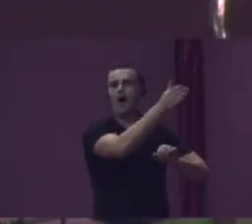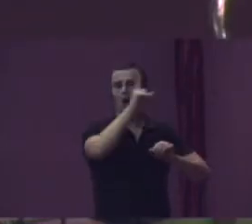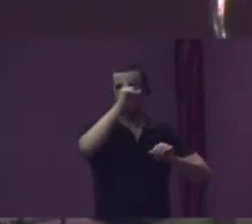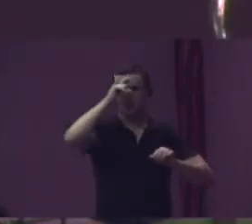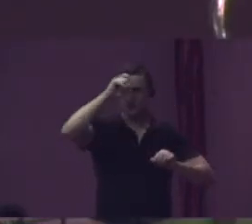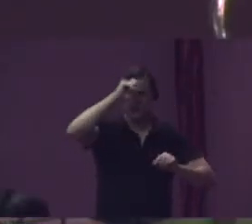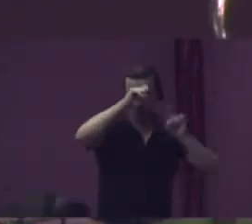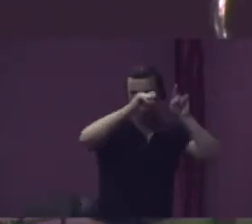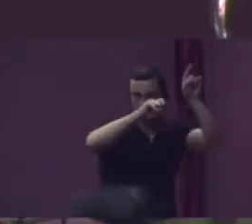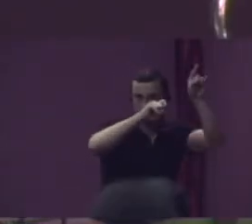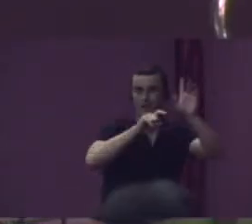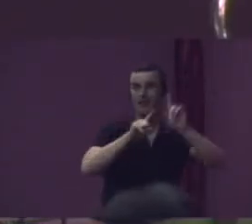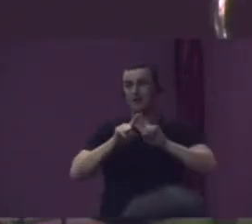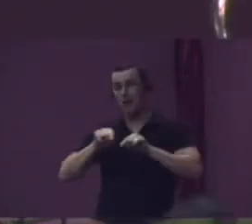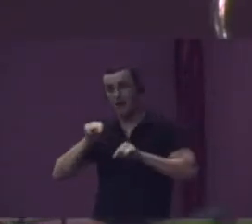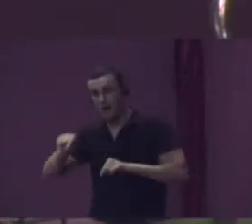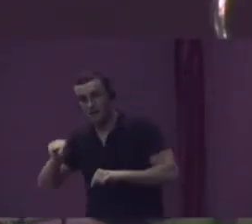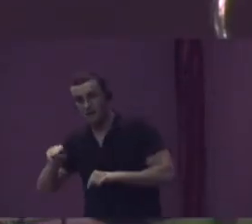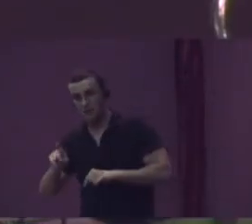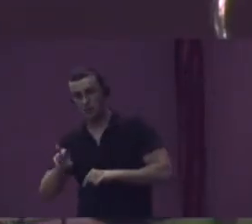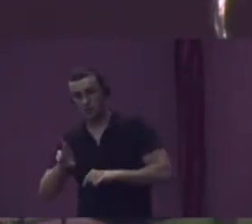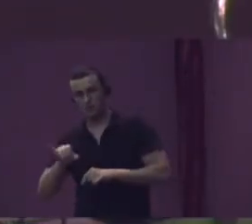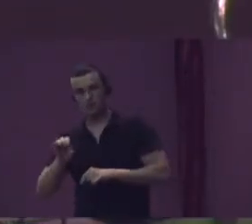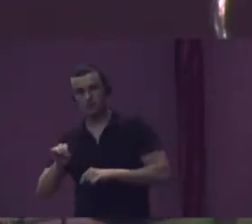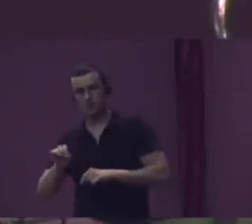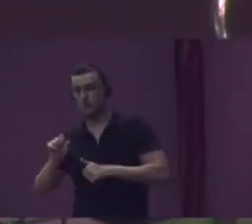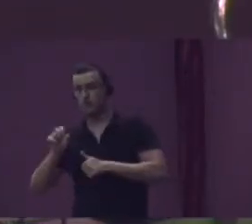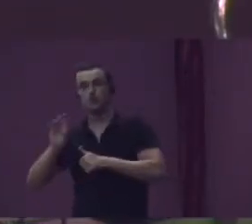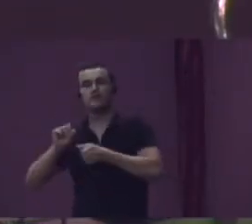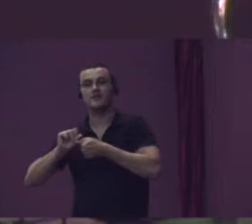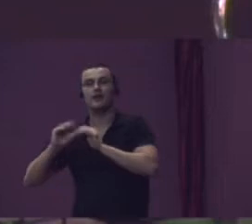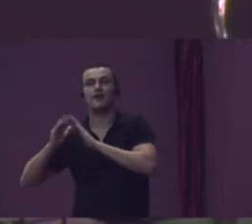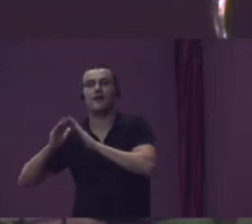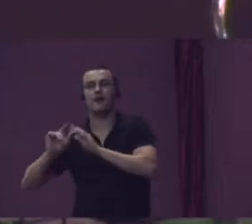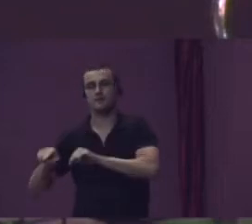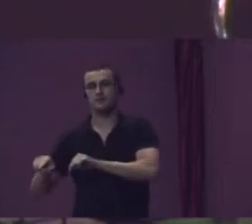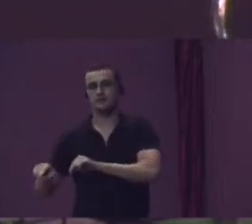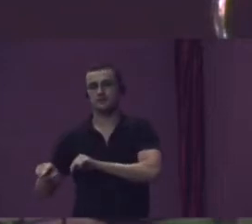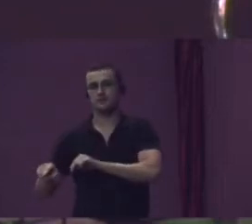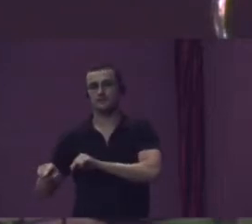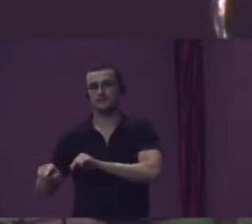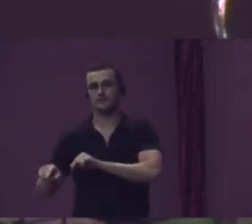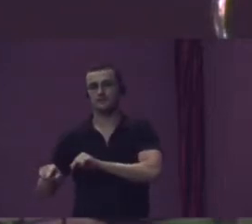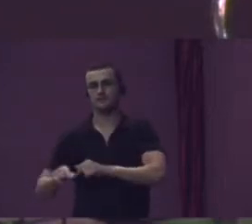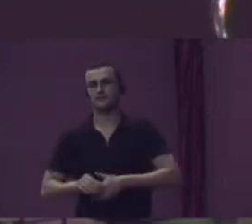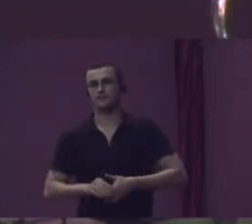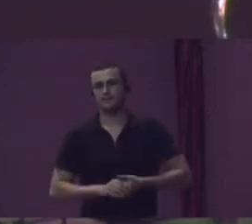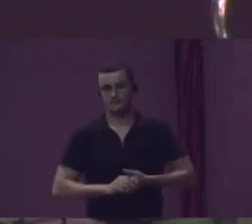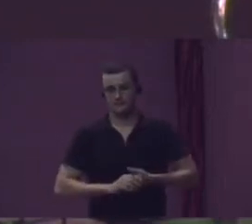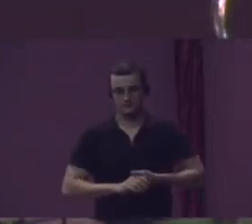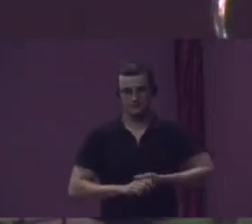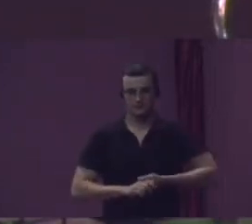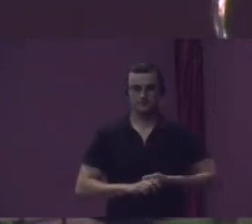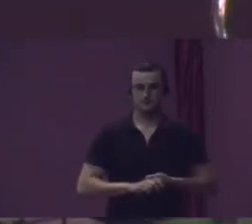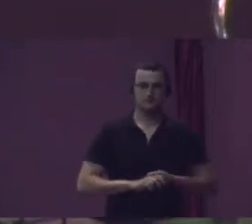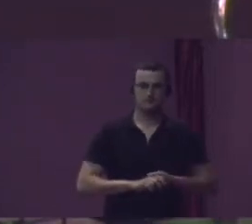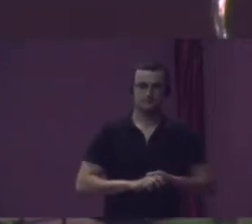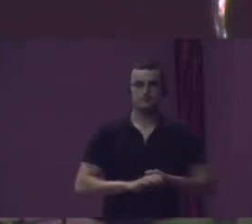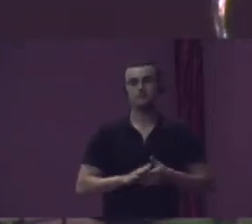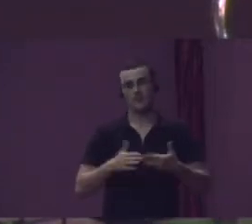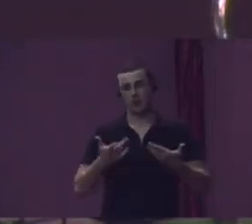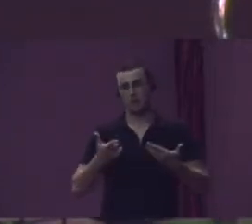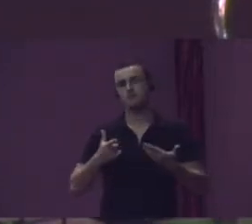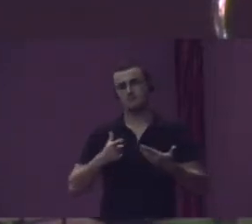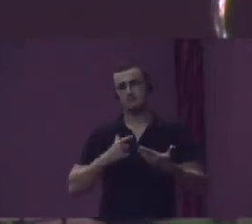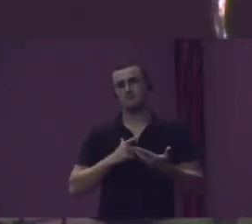biomedical hegemony in the United States, as well as some of other Latin American countries. Folkloric or traditional or alternative